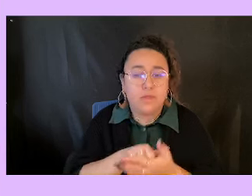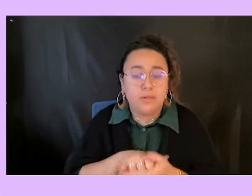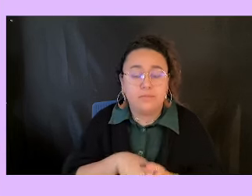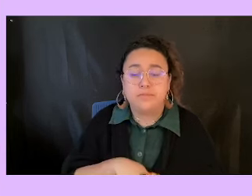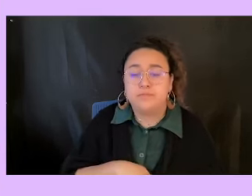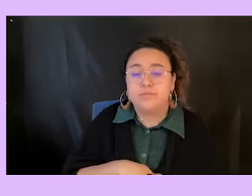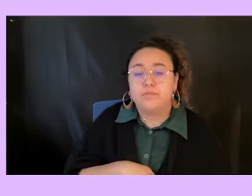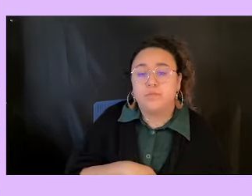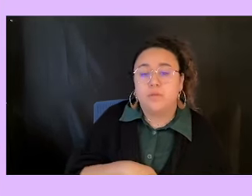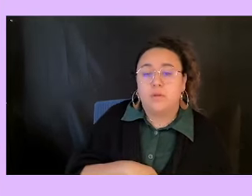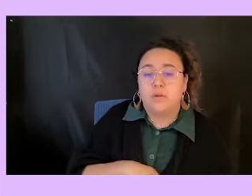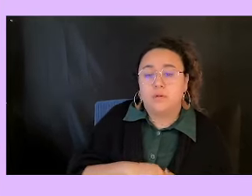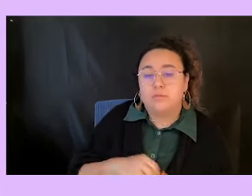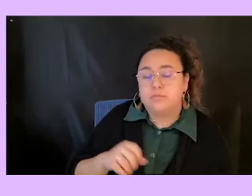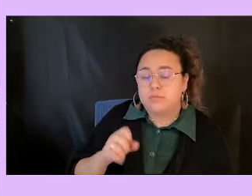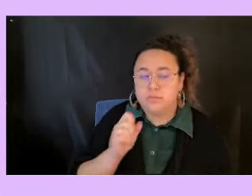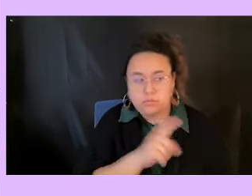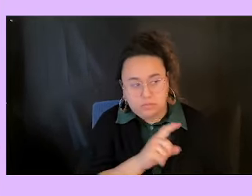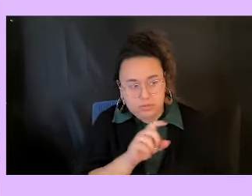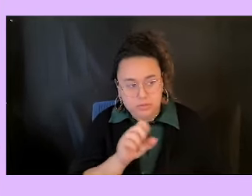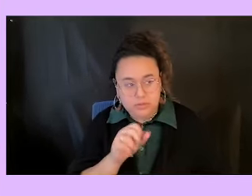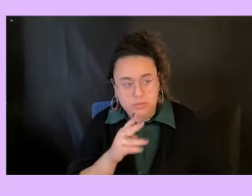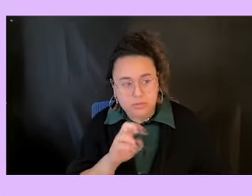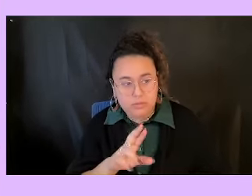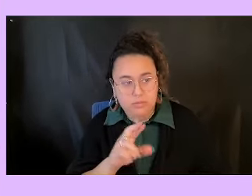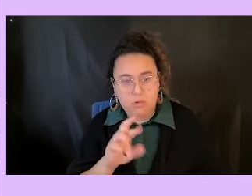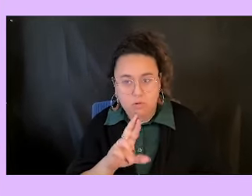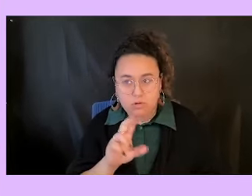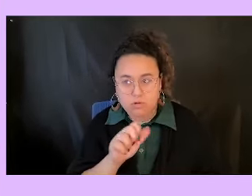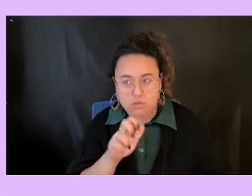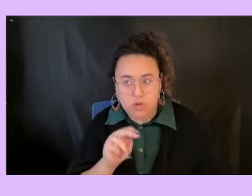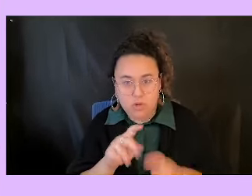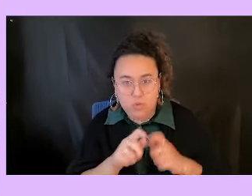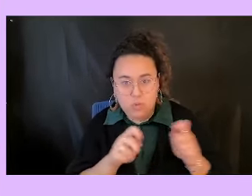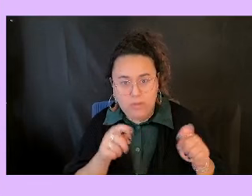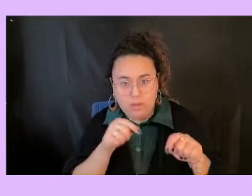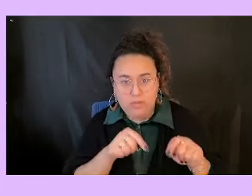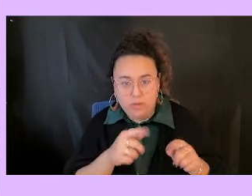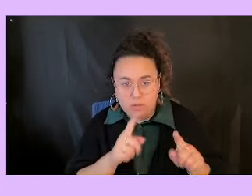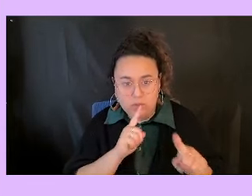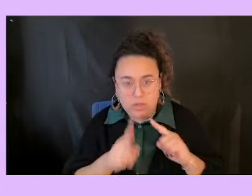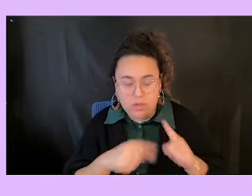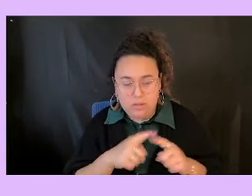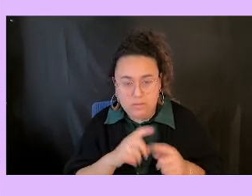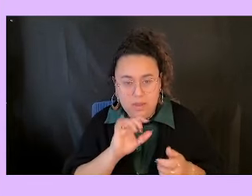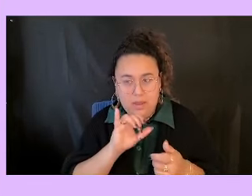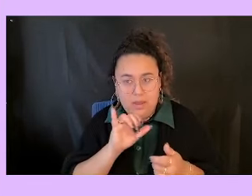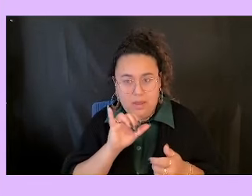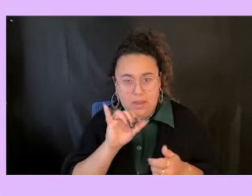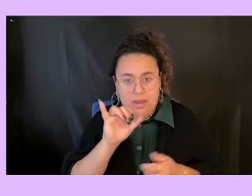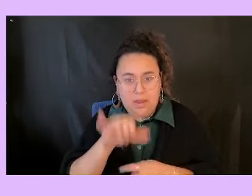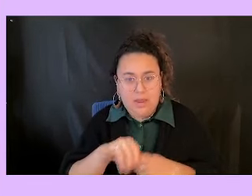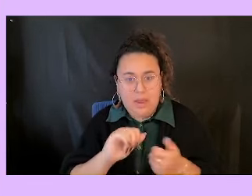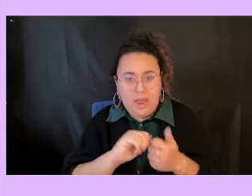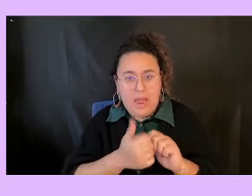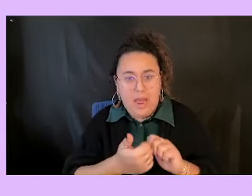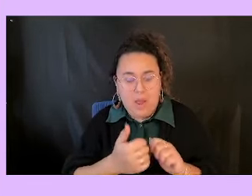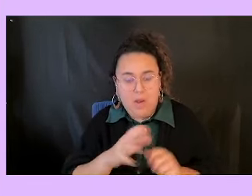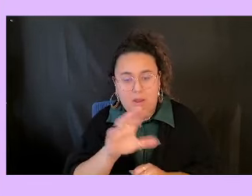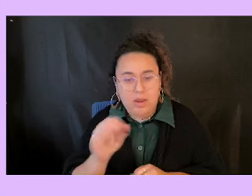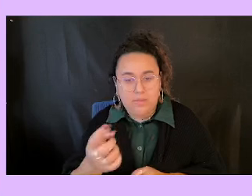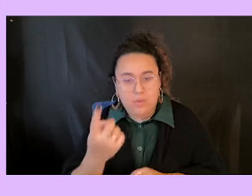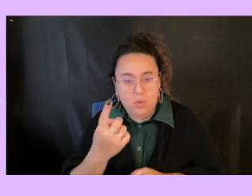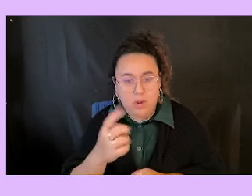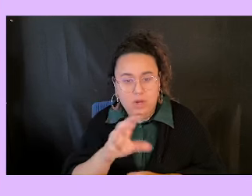curious, Summer or Sean, sort of a little wrap up on this. Do you want to speak at all about how the Company One culture and ethos